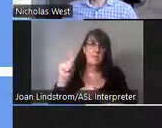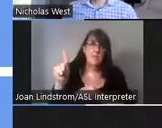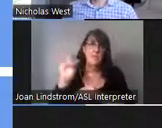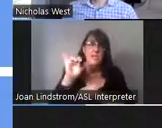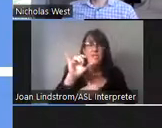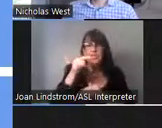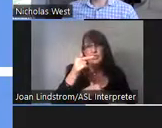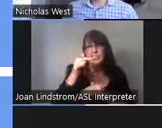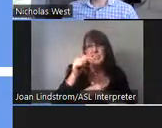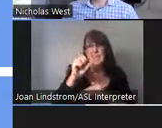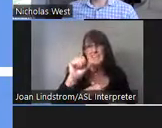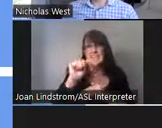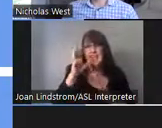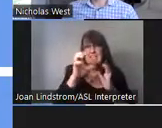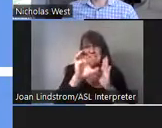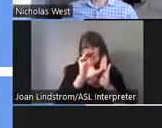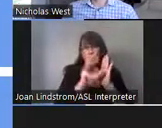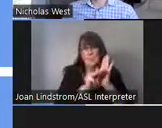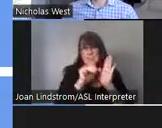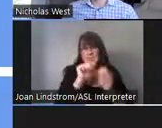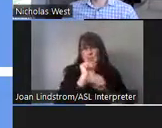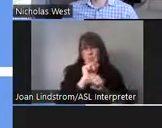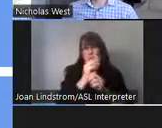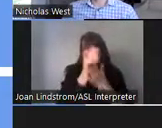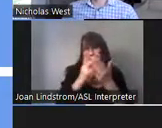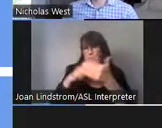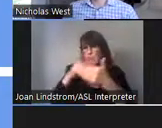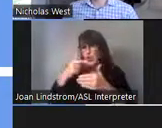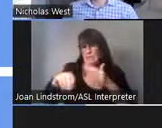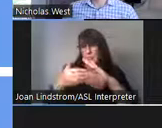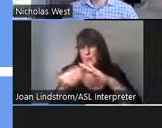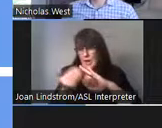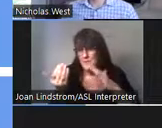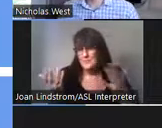that that curriculum doesn't necessarily work for some of the programs that we run.